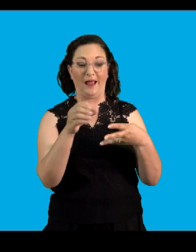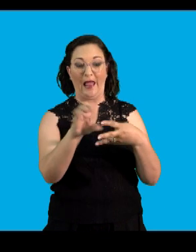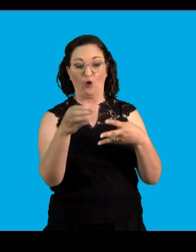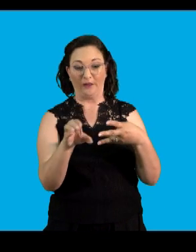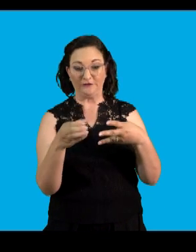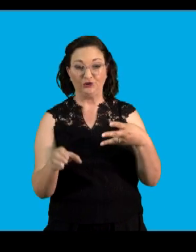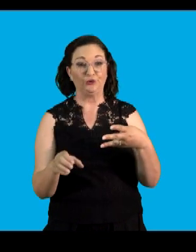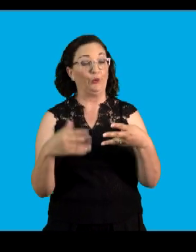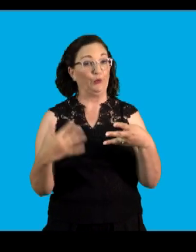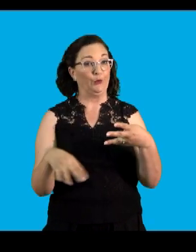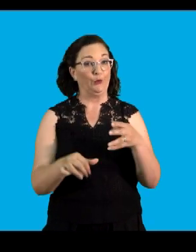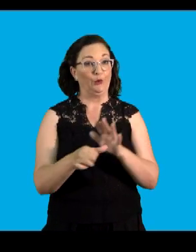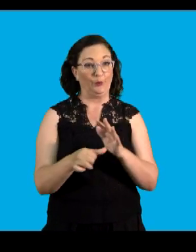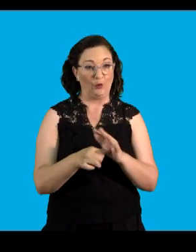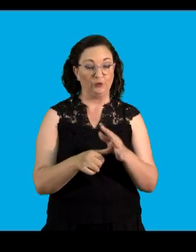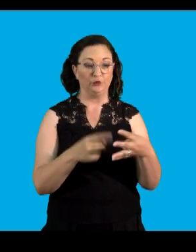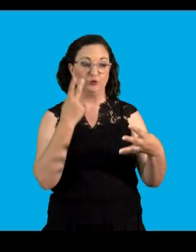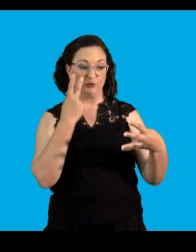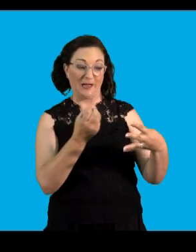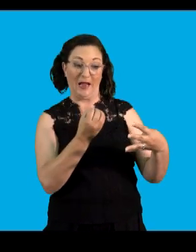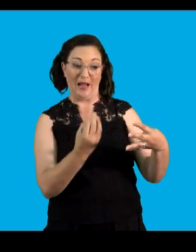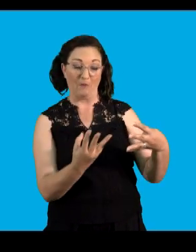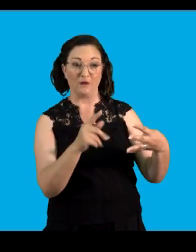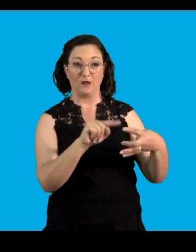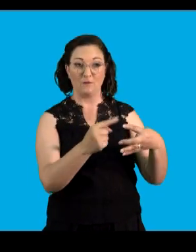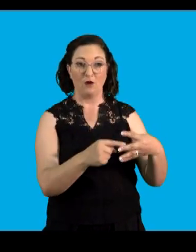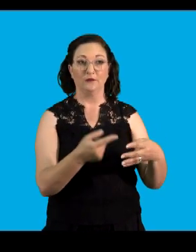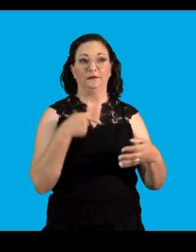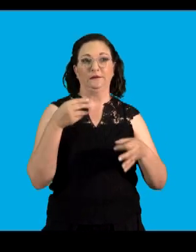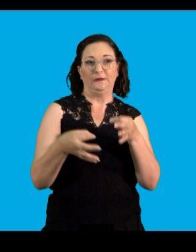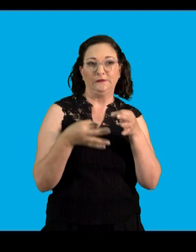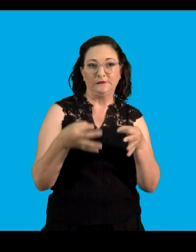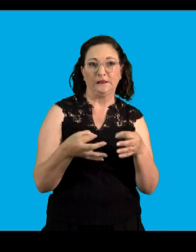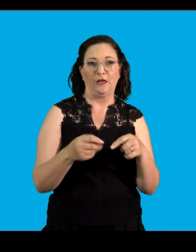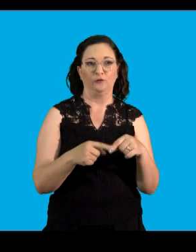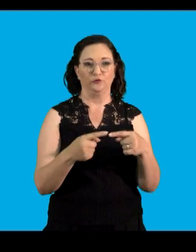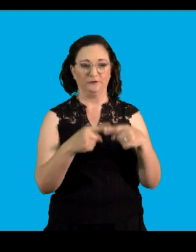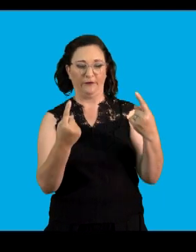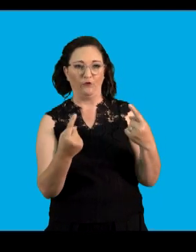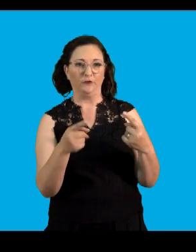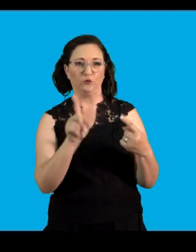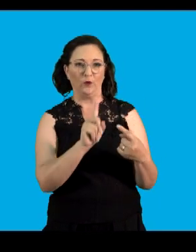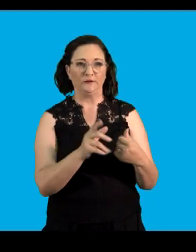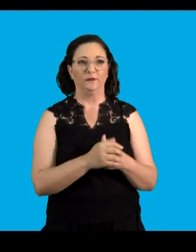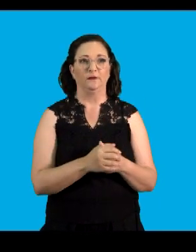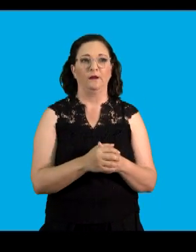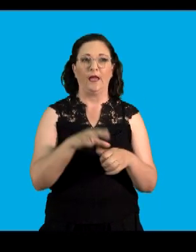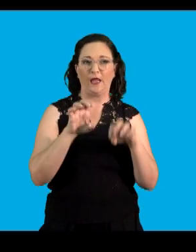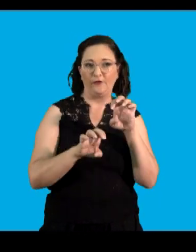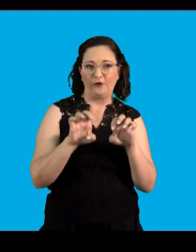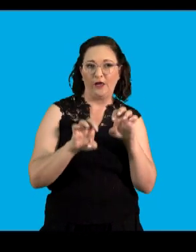allocation to be able to answer properly. We are describing here, you distinguish, differentiate,